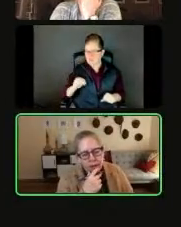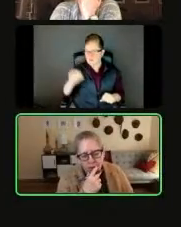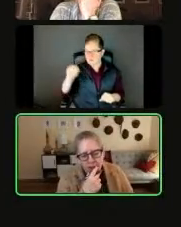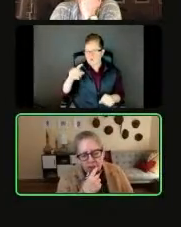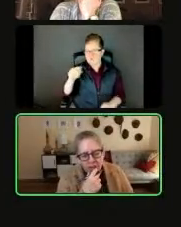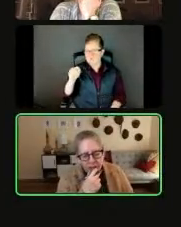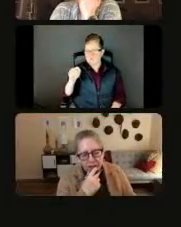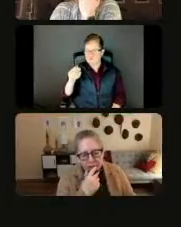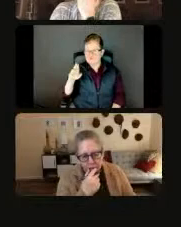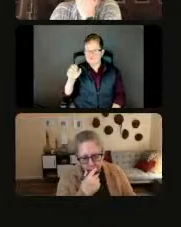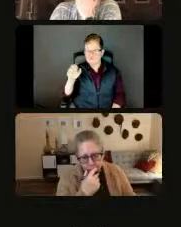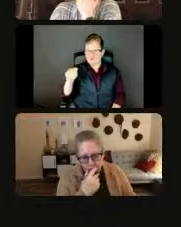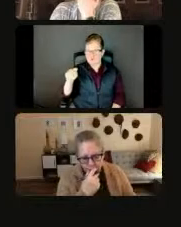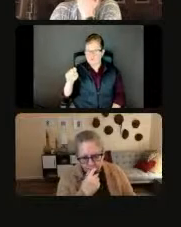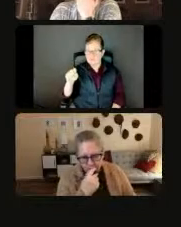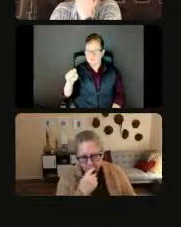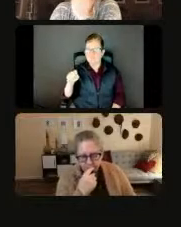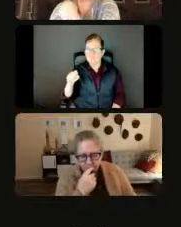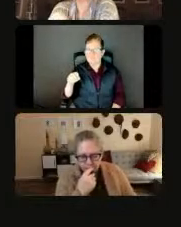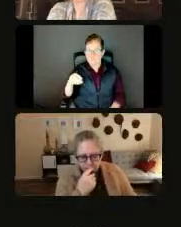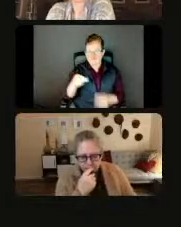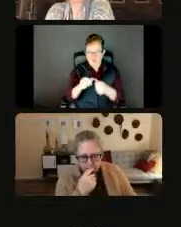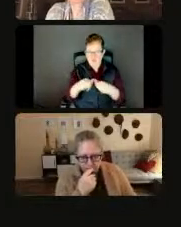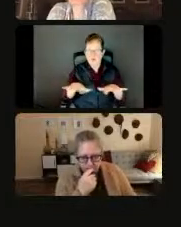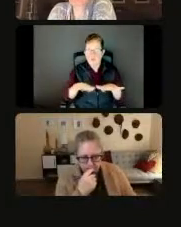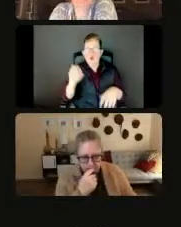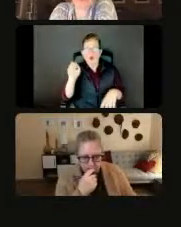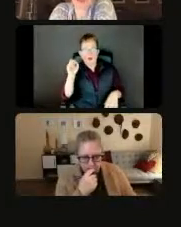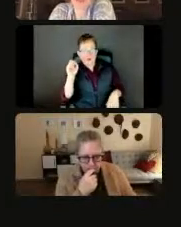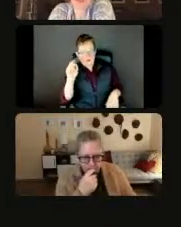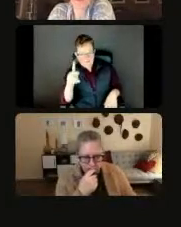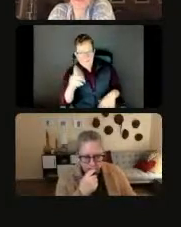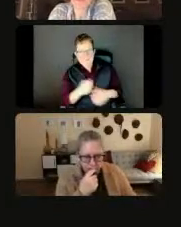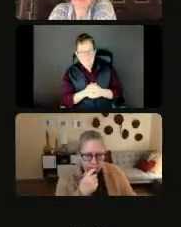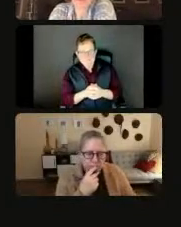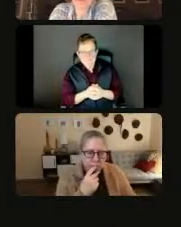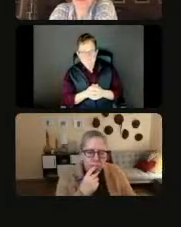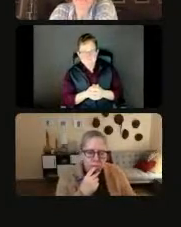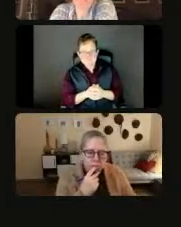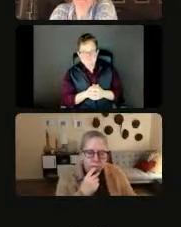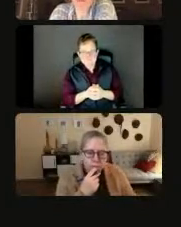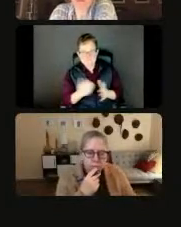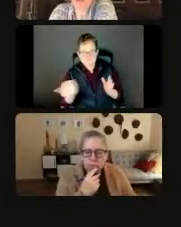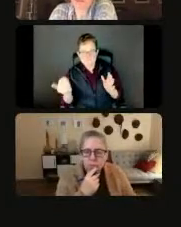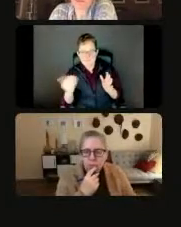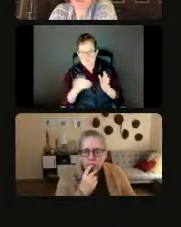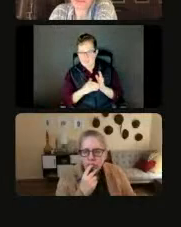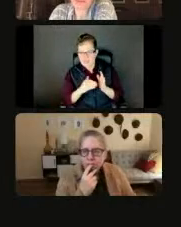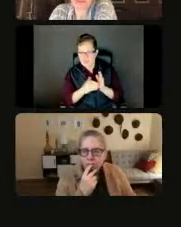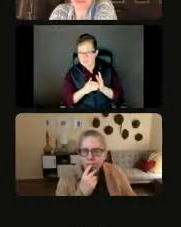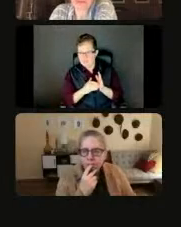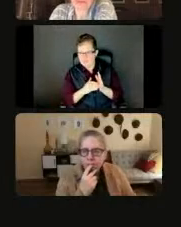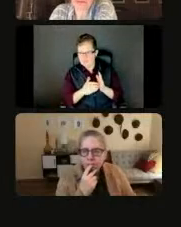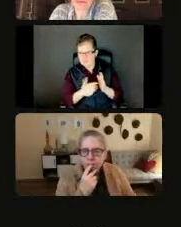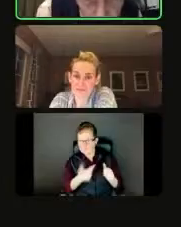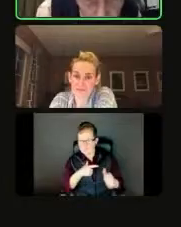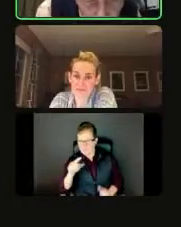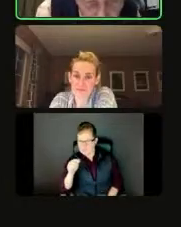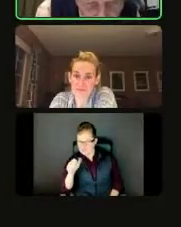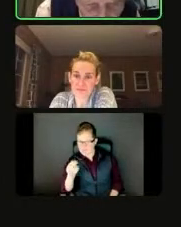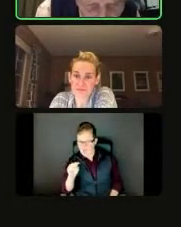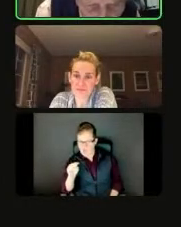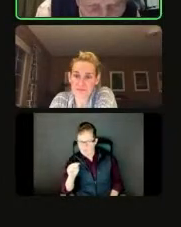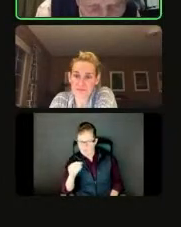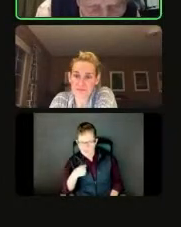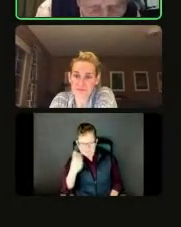property. Okay. Well, once again, on that, on this, where is it?